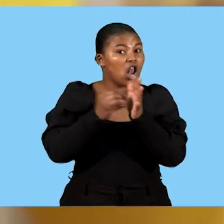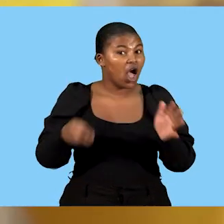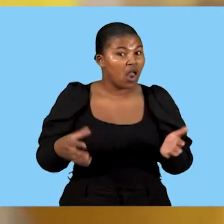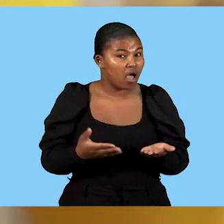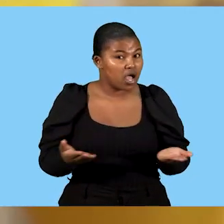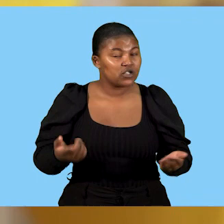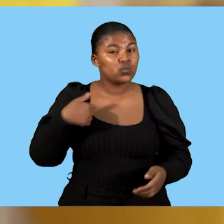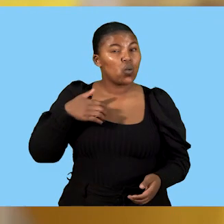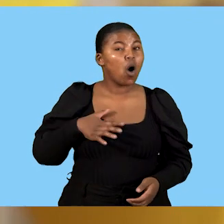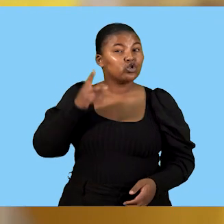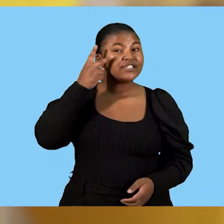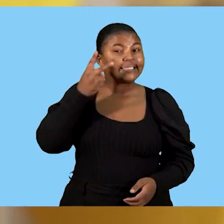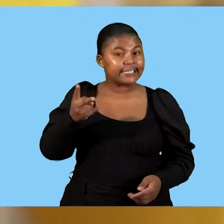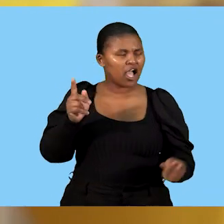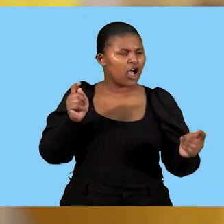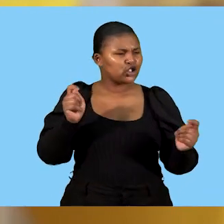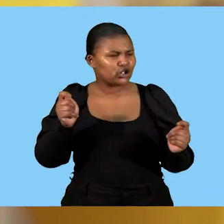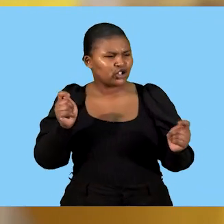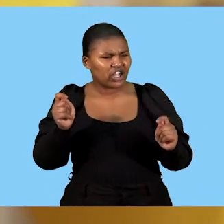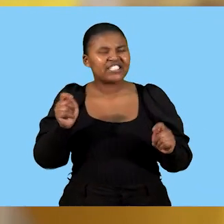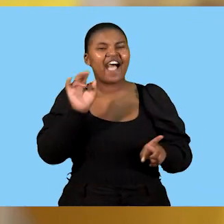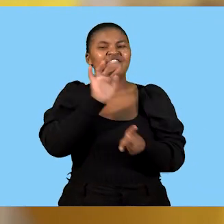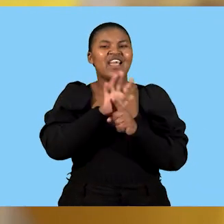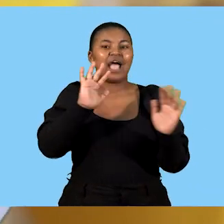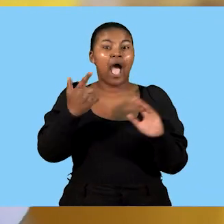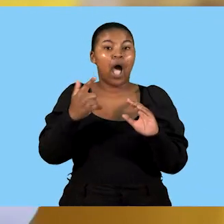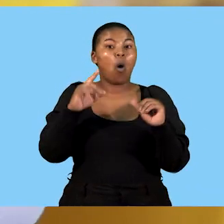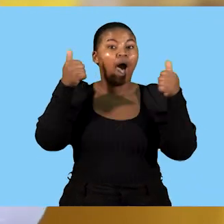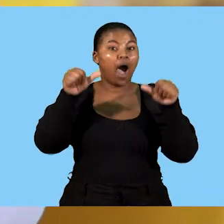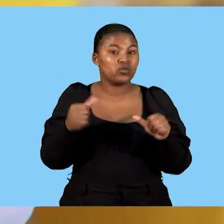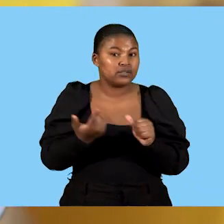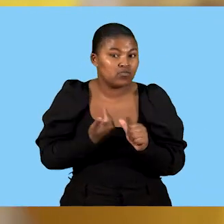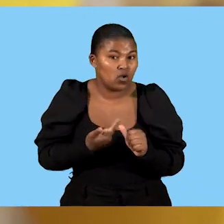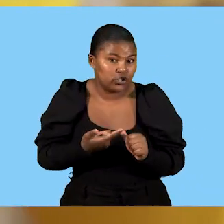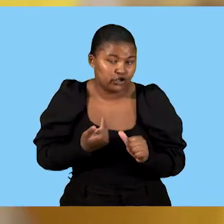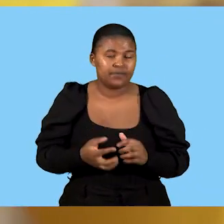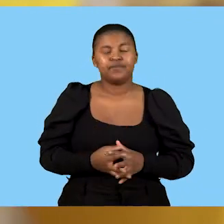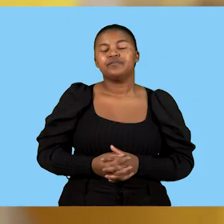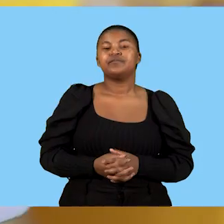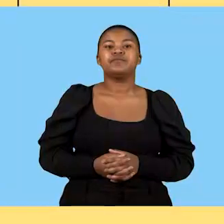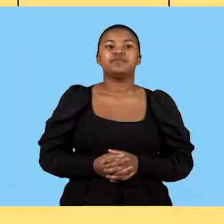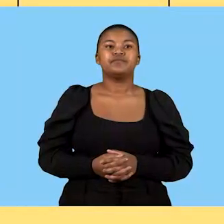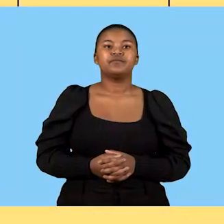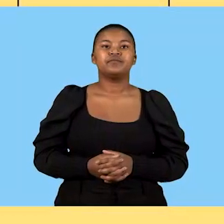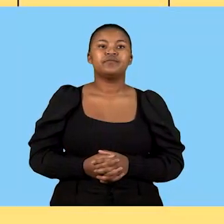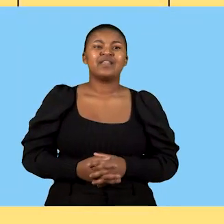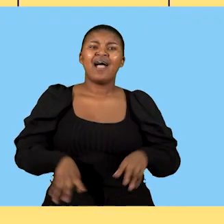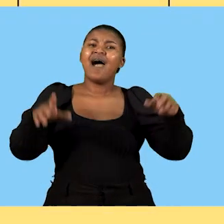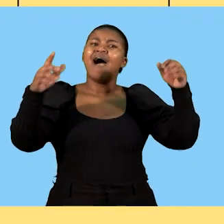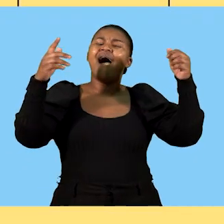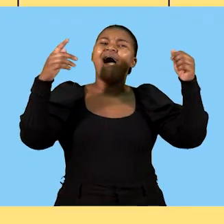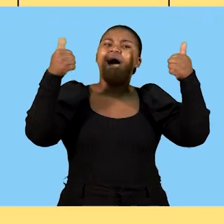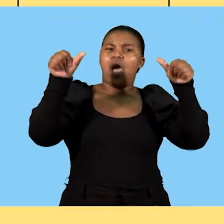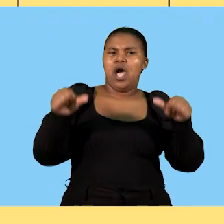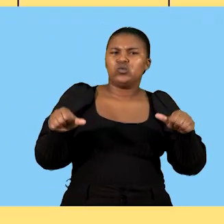to see how this adjustment can affect the accounting equation. Okay, let us go. In the accounting